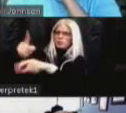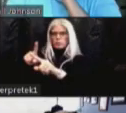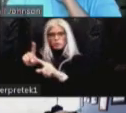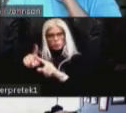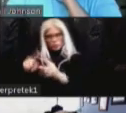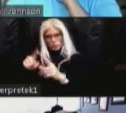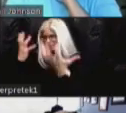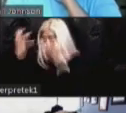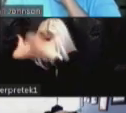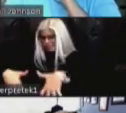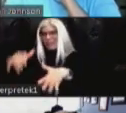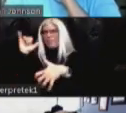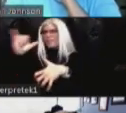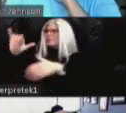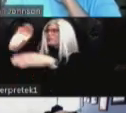I mean, you're